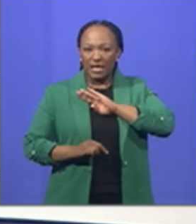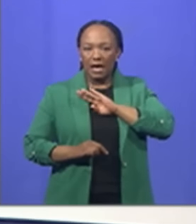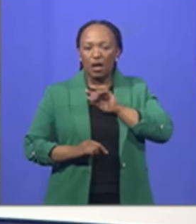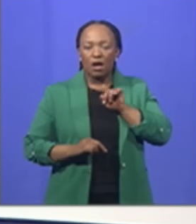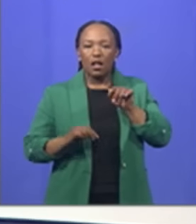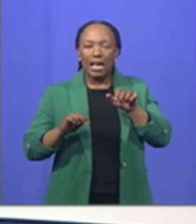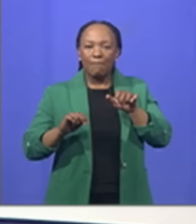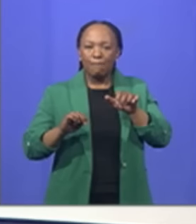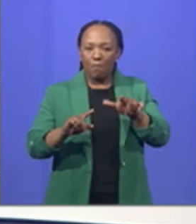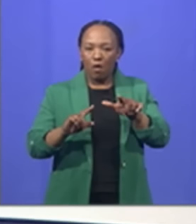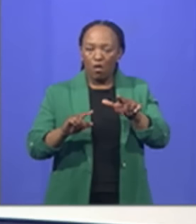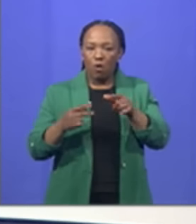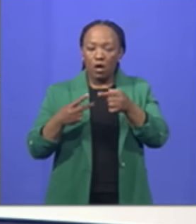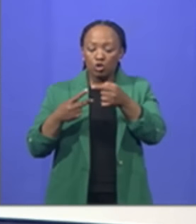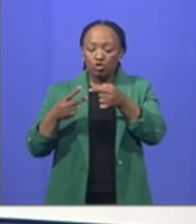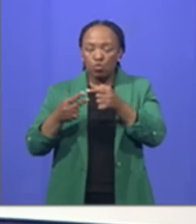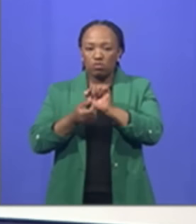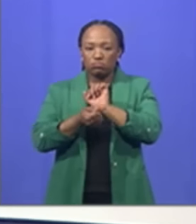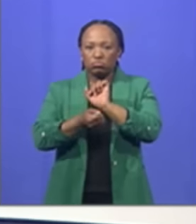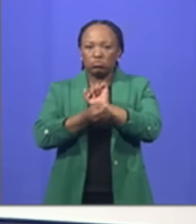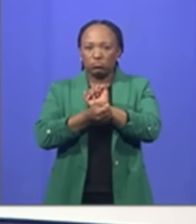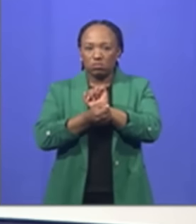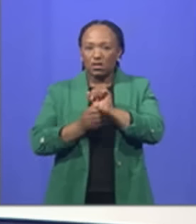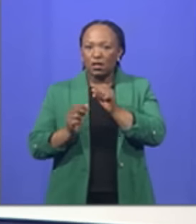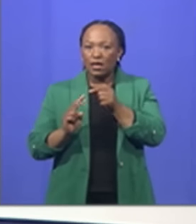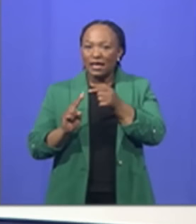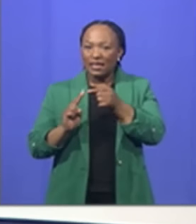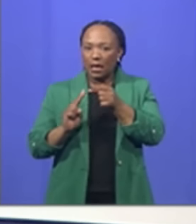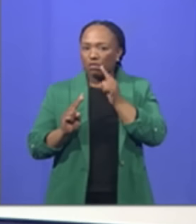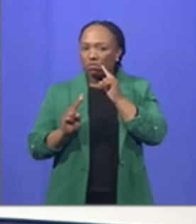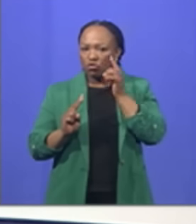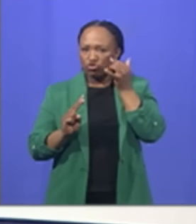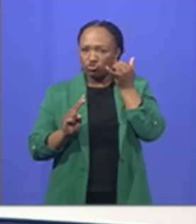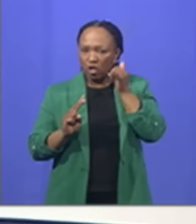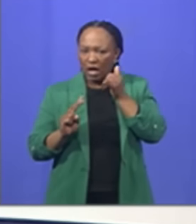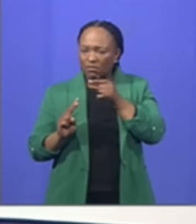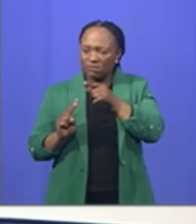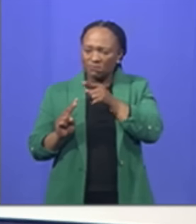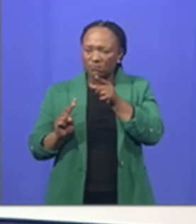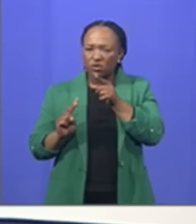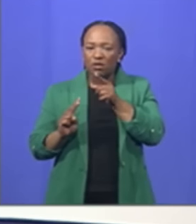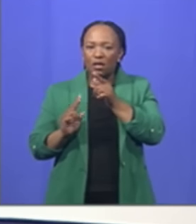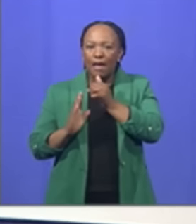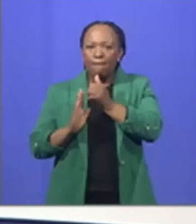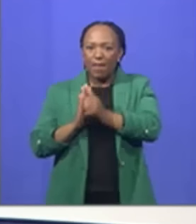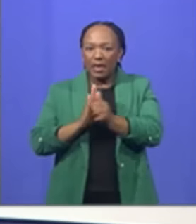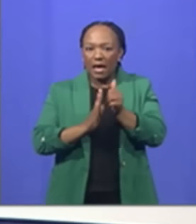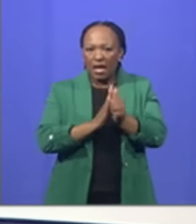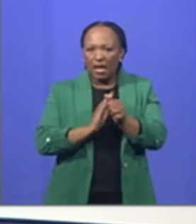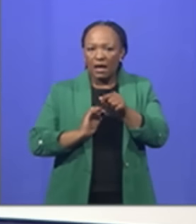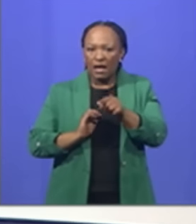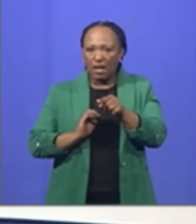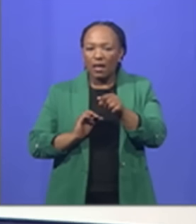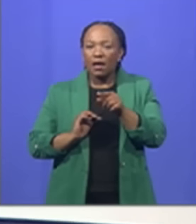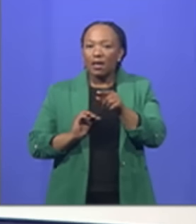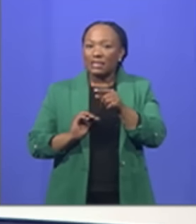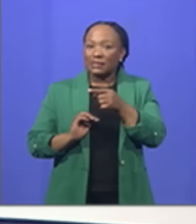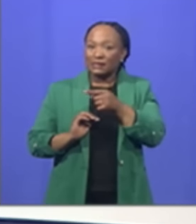la Limpopo. Ba golegilwe nakong ya ge ba be ba lekola malebana le ditatofatšo tša polao le go hula ba